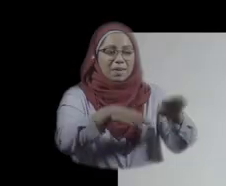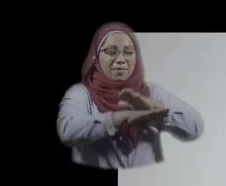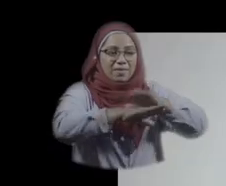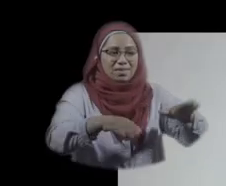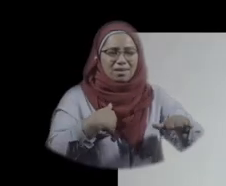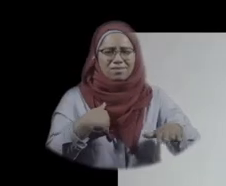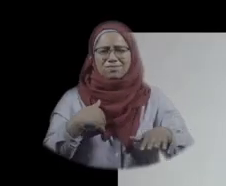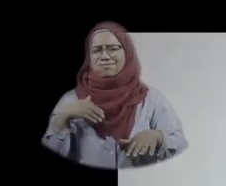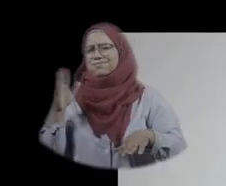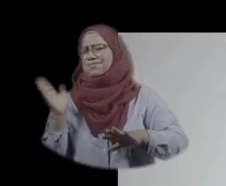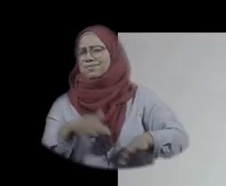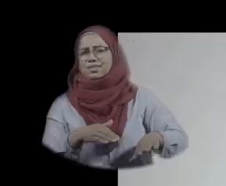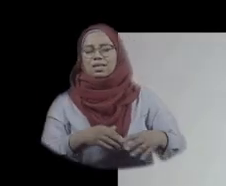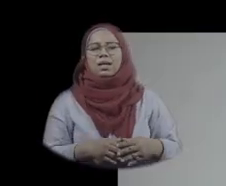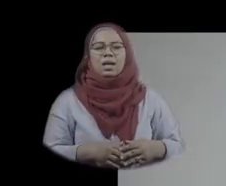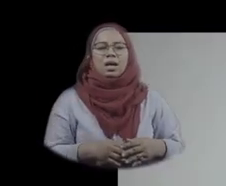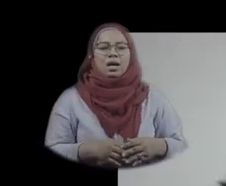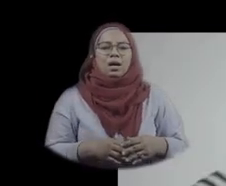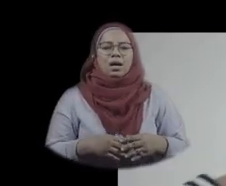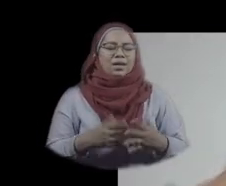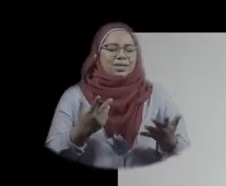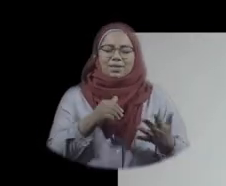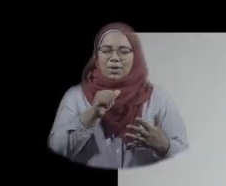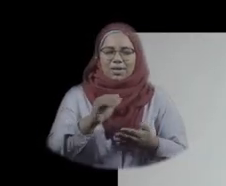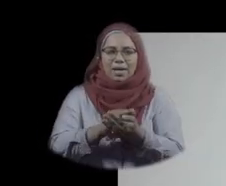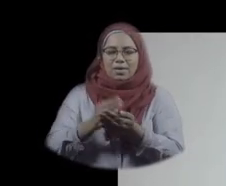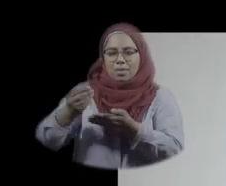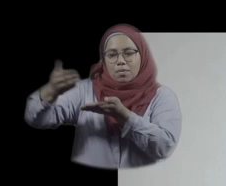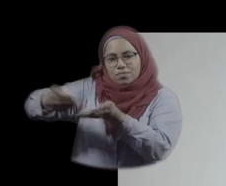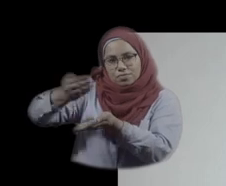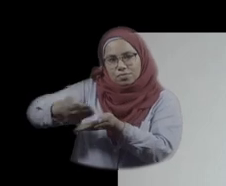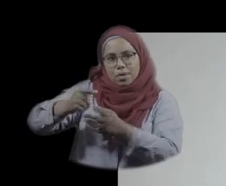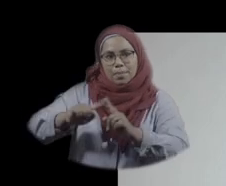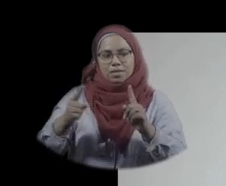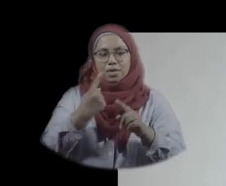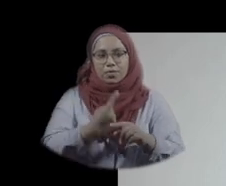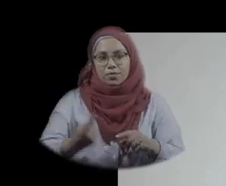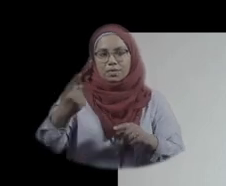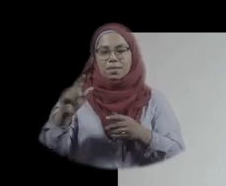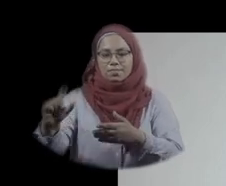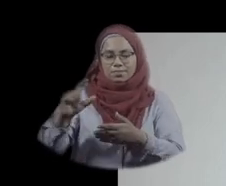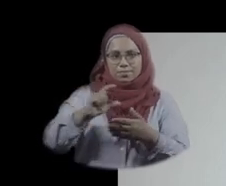regret I don't think it would count as much of an earning but the first amount of money